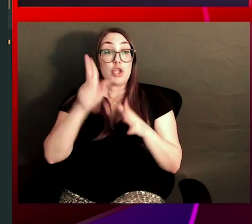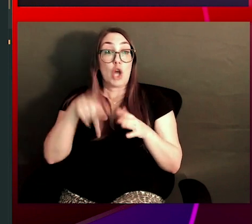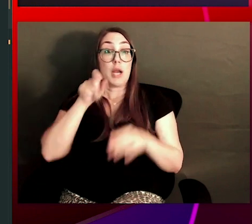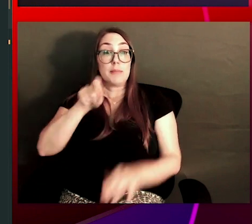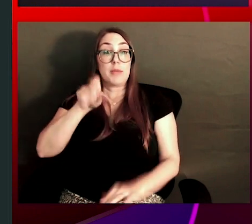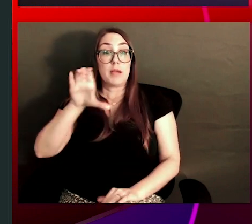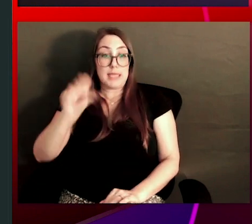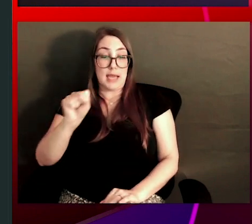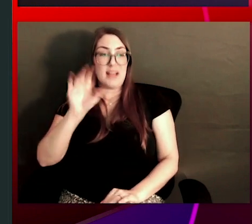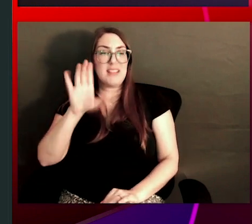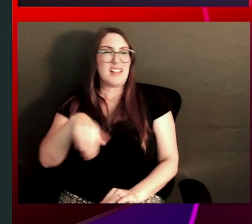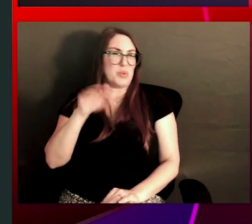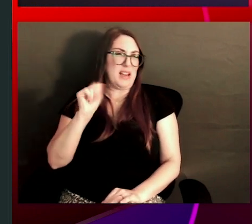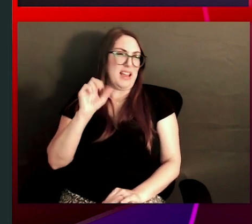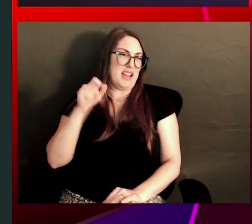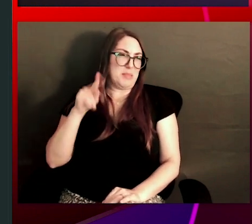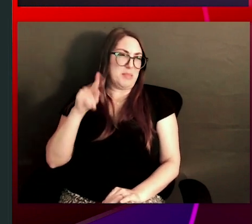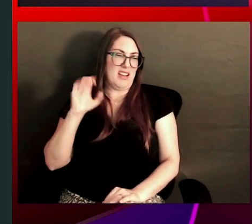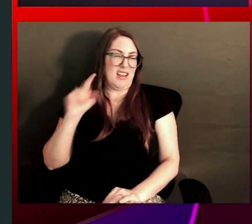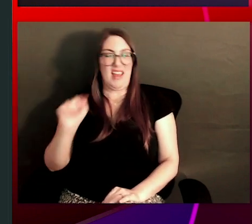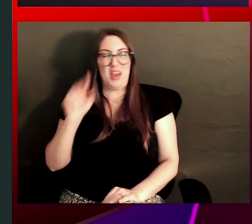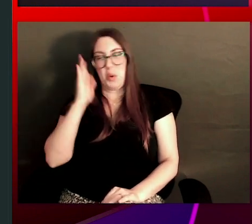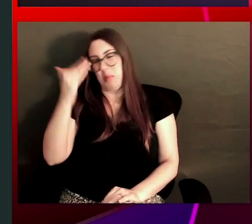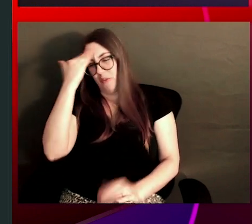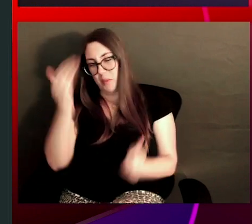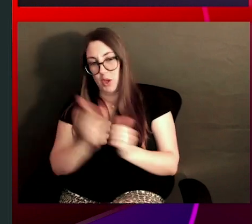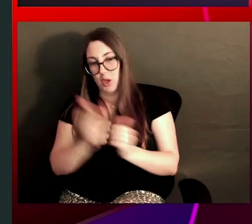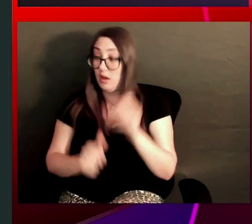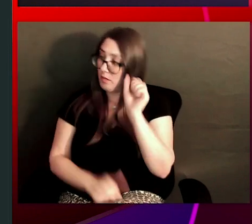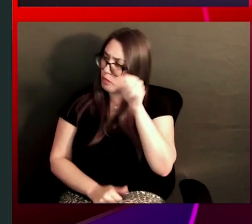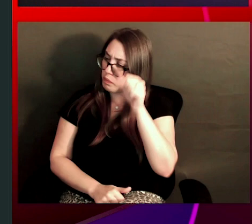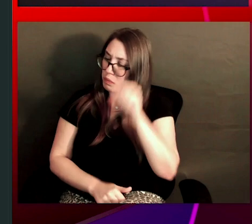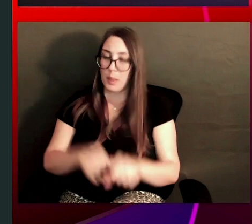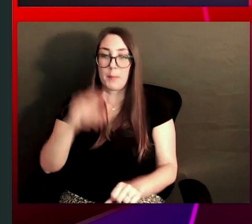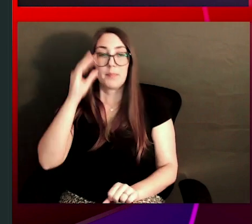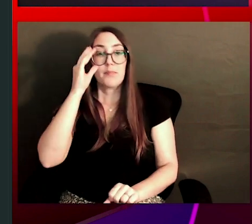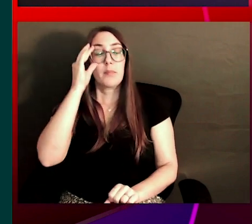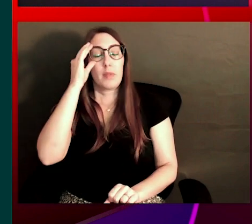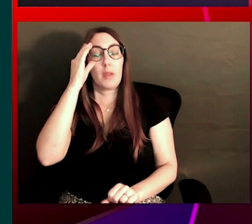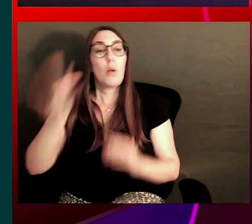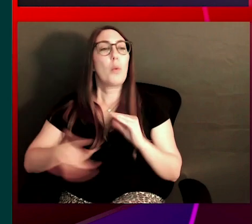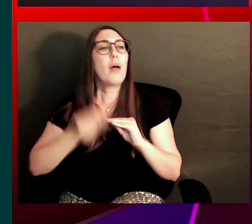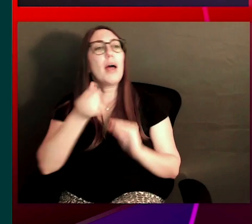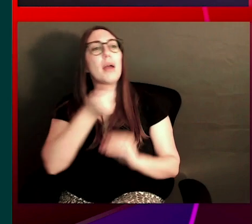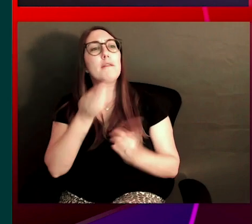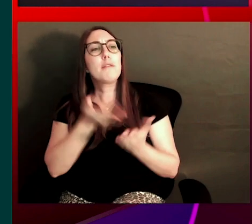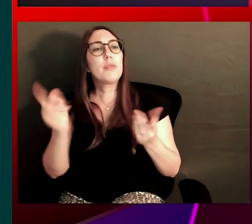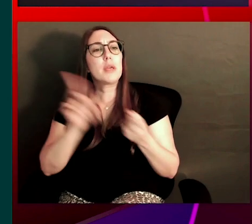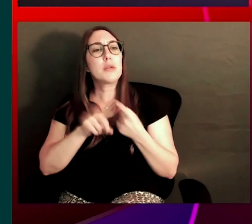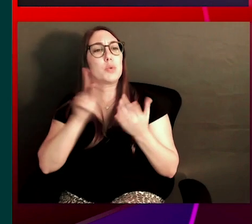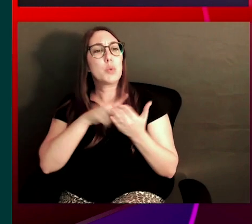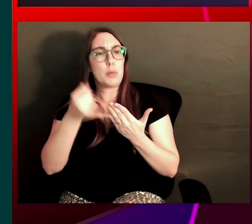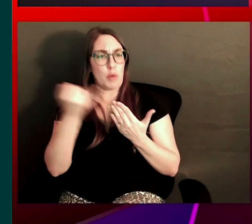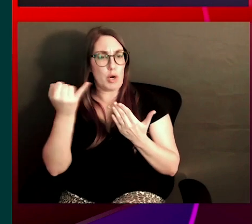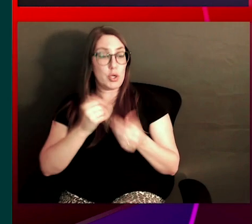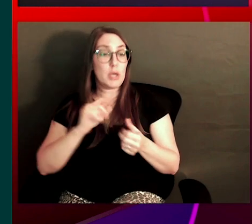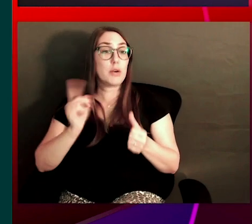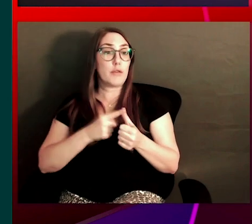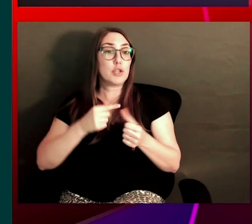ASP.NET program will be familiar with. Yes. Okay? Yes. And we're going to add a couple of things to the project. So first, we're going to add a